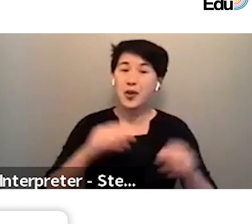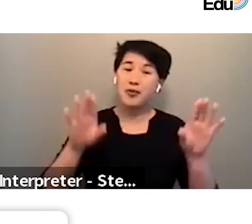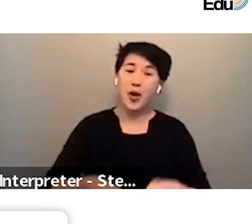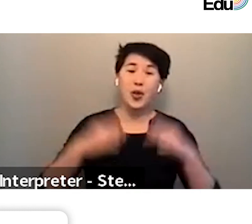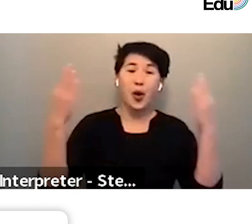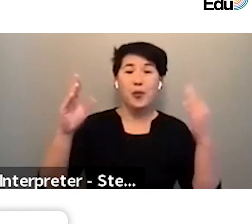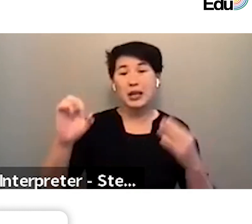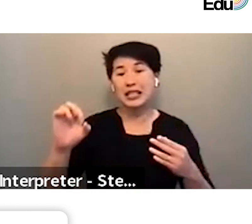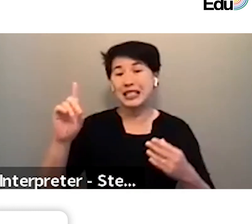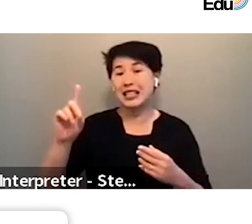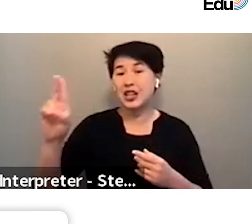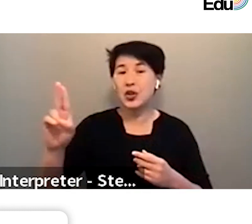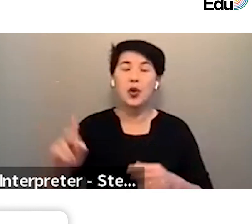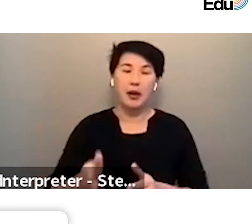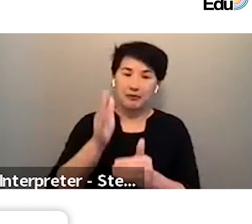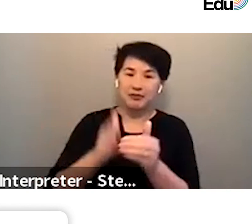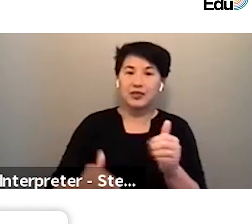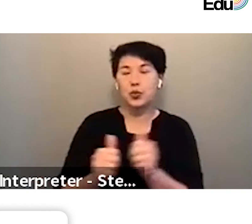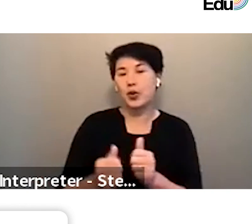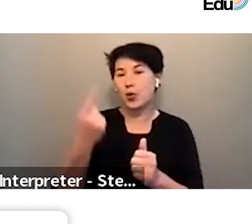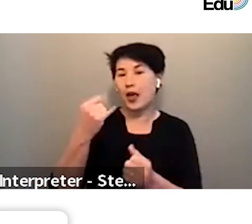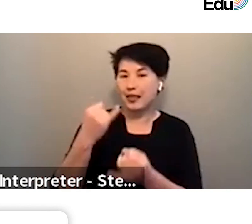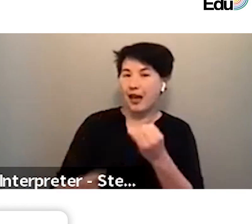EDU with one more question. So,